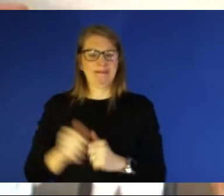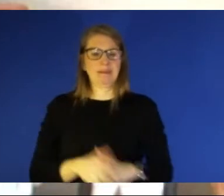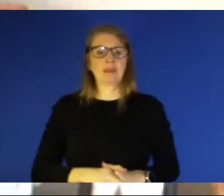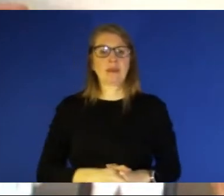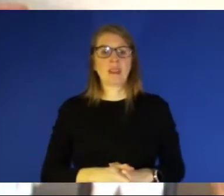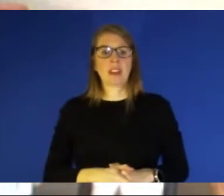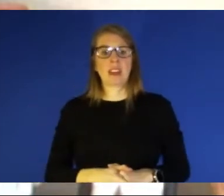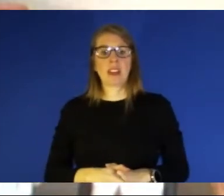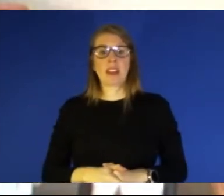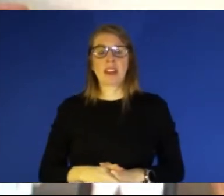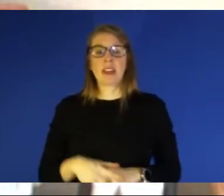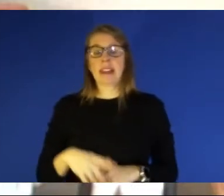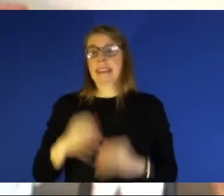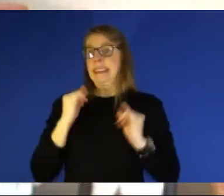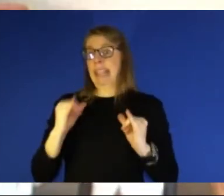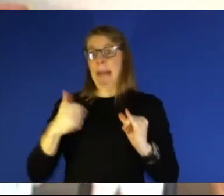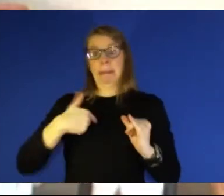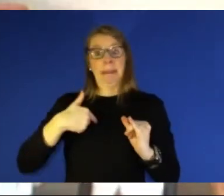with the new year,